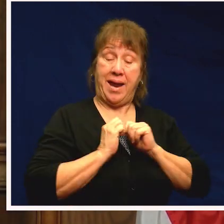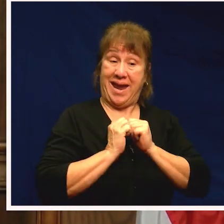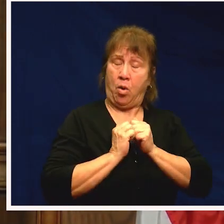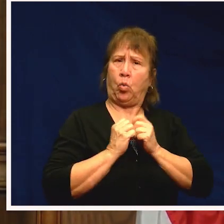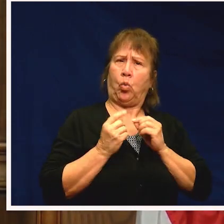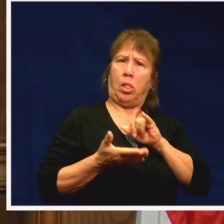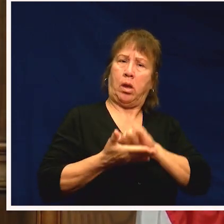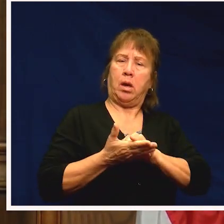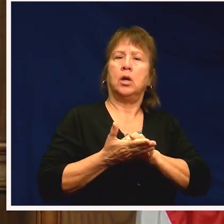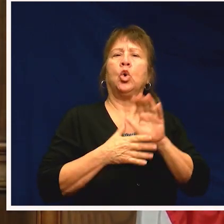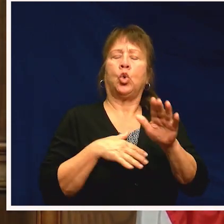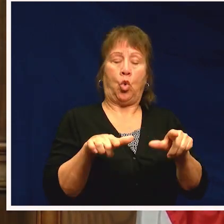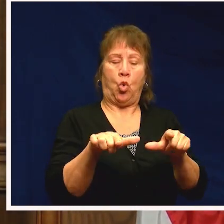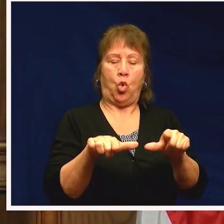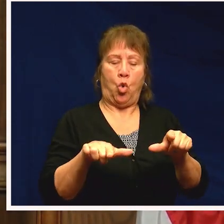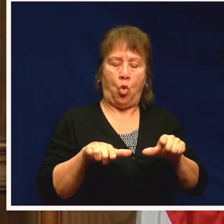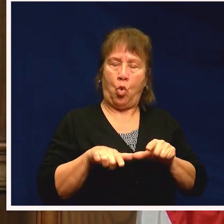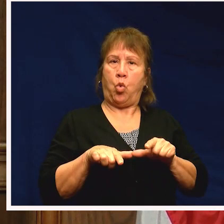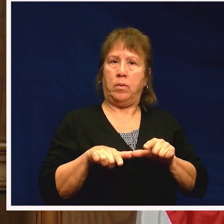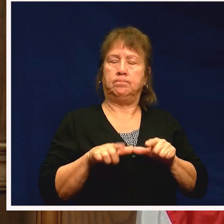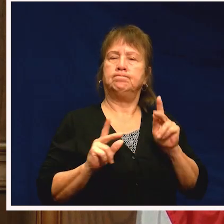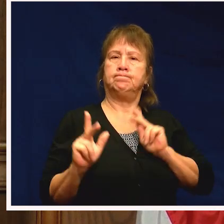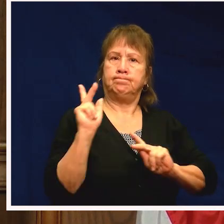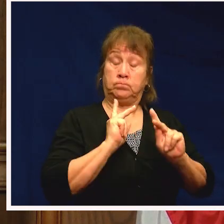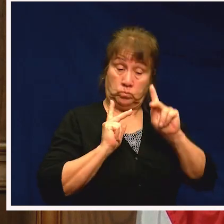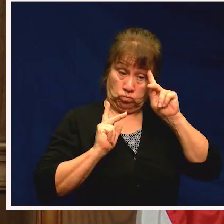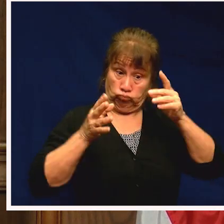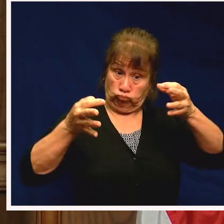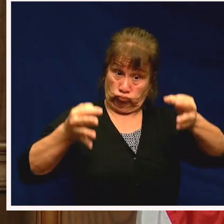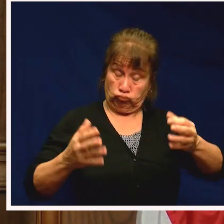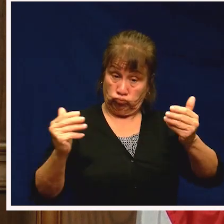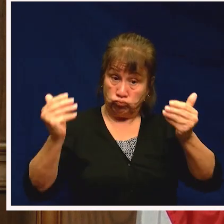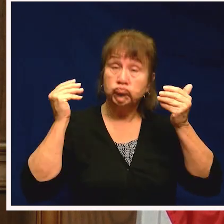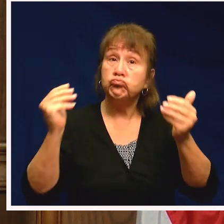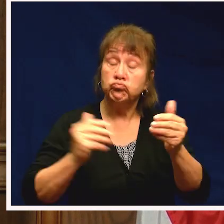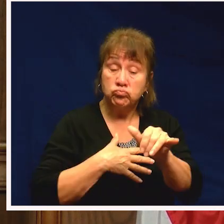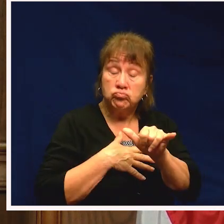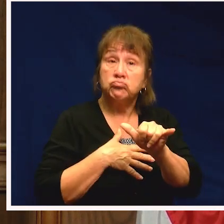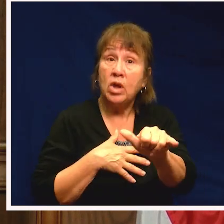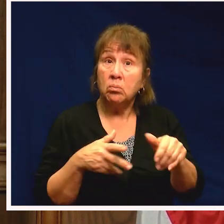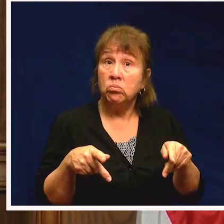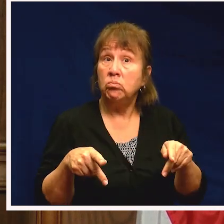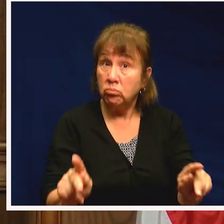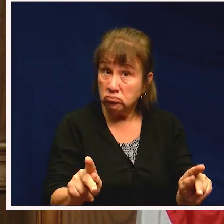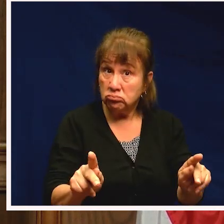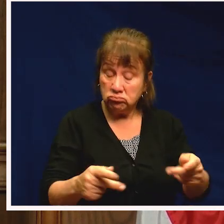local officials. Most of our permits are for temporary placement. So as long as the local officials are willing to permit it